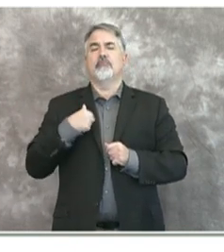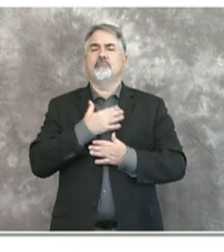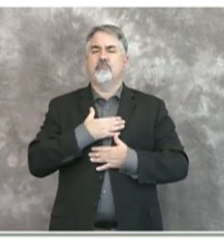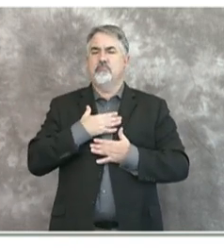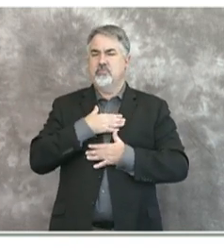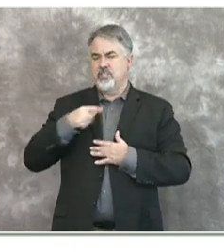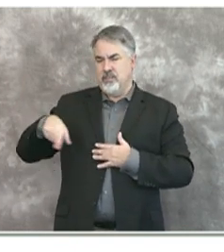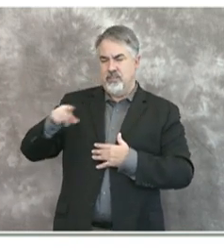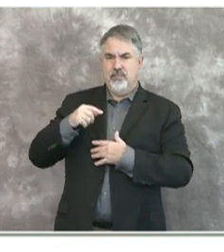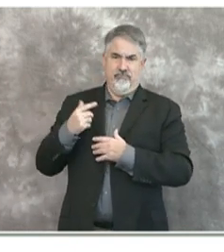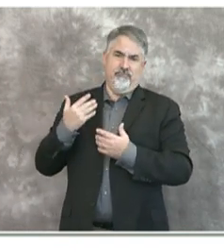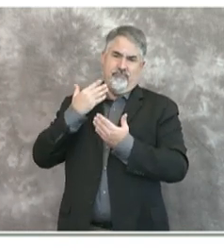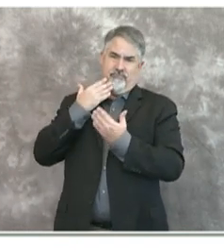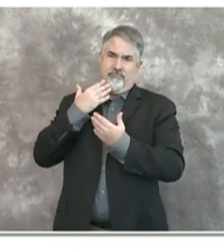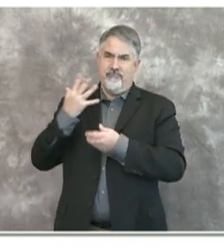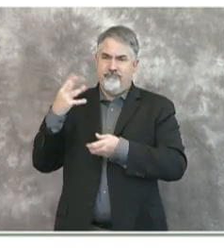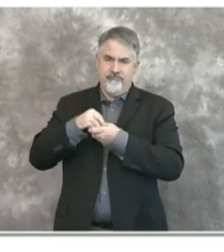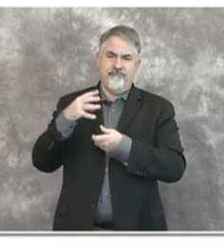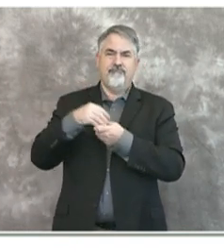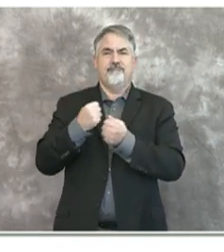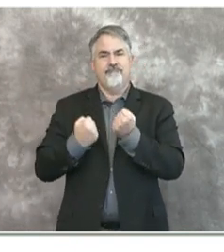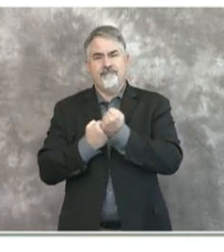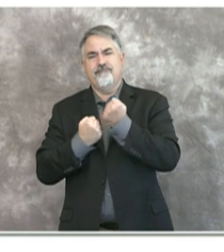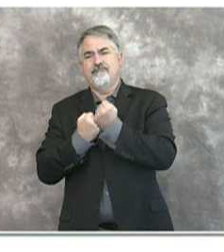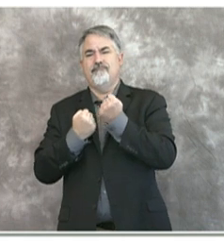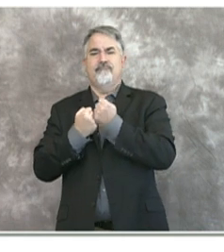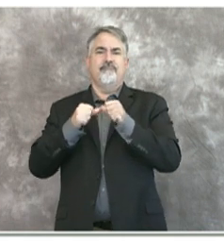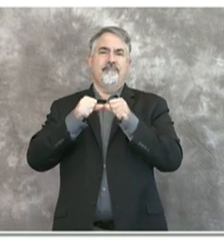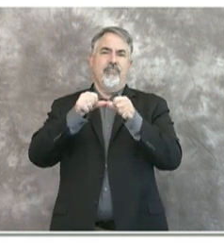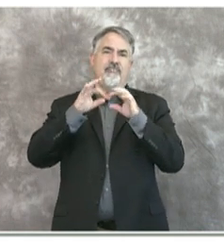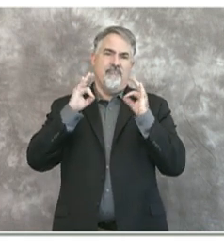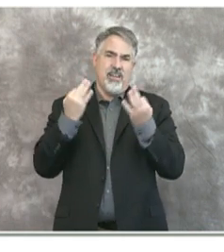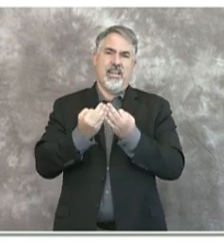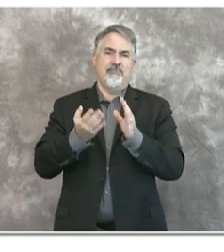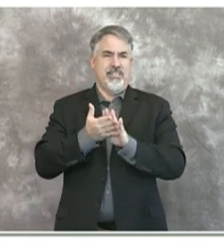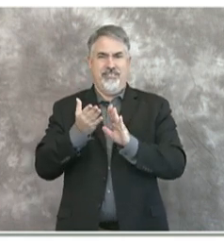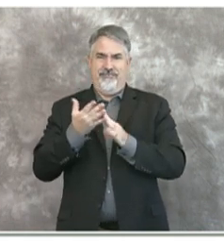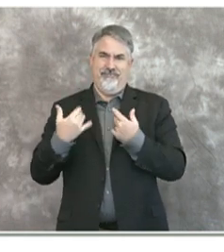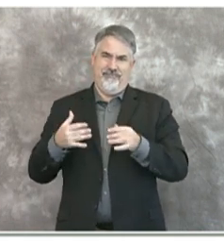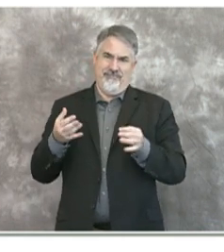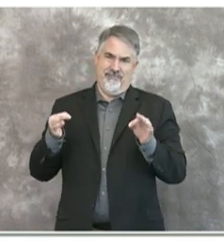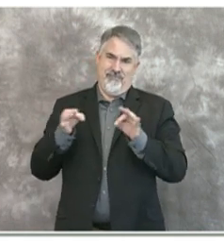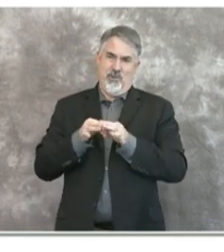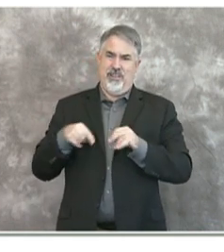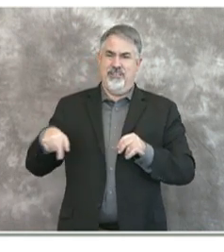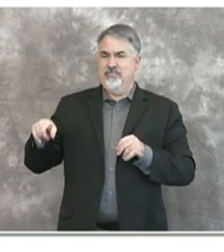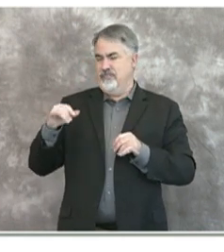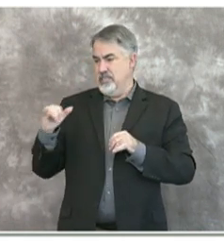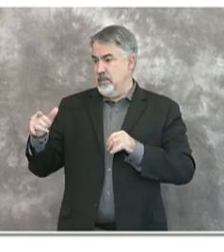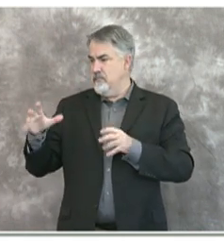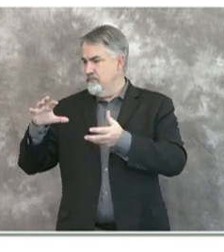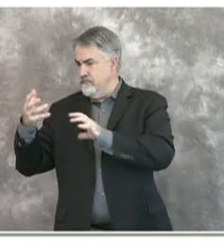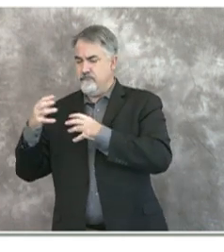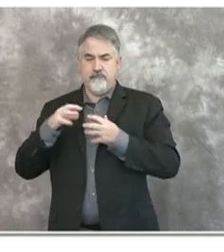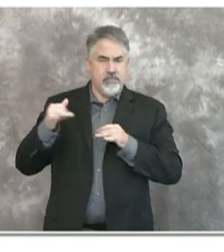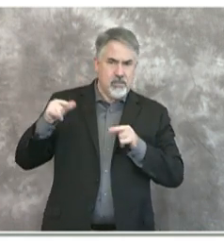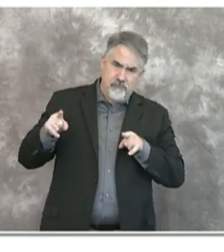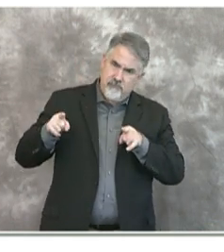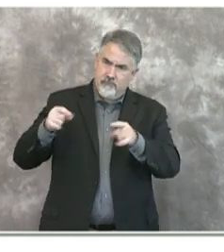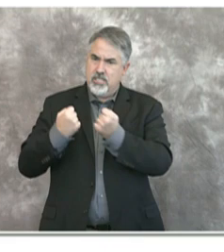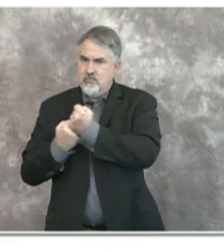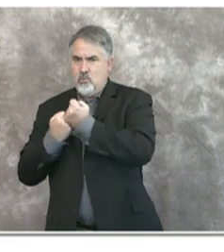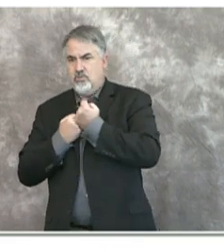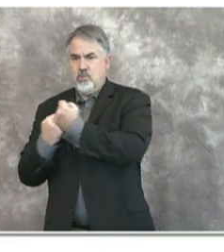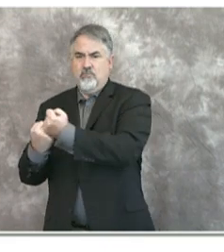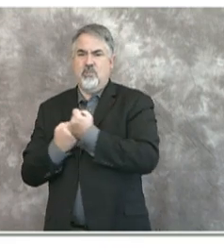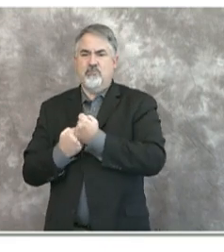in supportive roles, who keep the family going, who keep everything in line while their loved ones are deployed or on active duty. And so